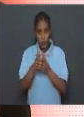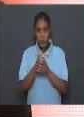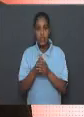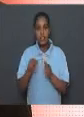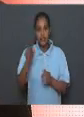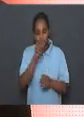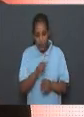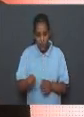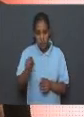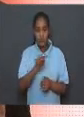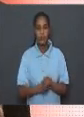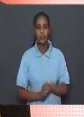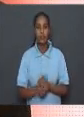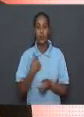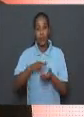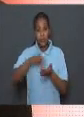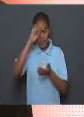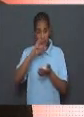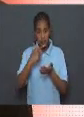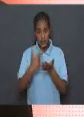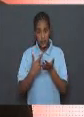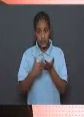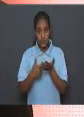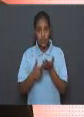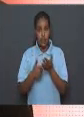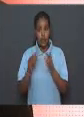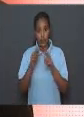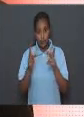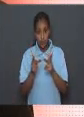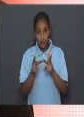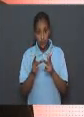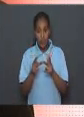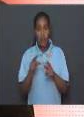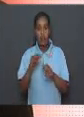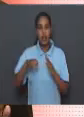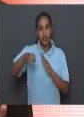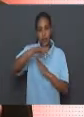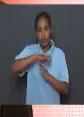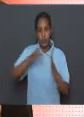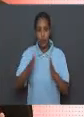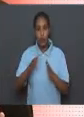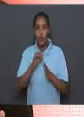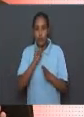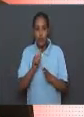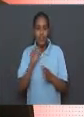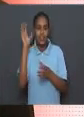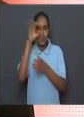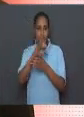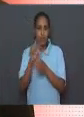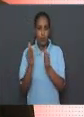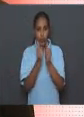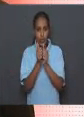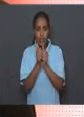circuit. We learned that it is filled with an electrolyte that will not interfere with